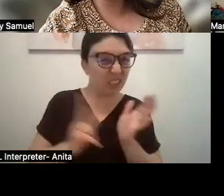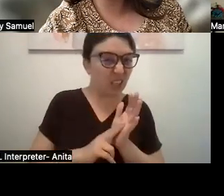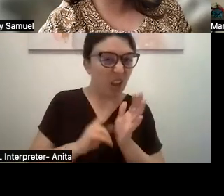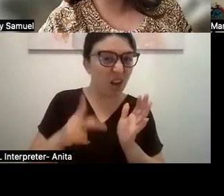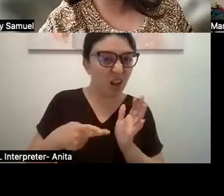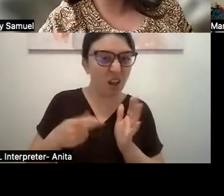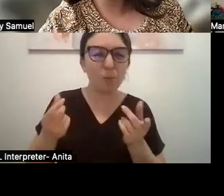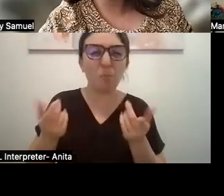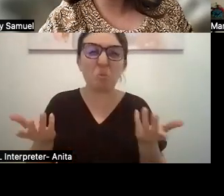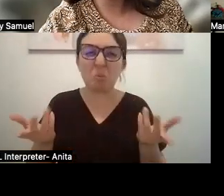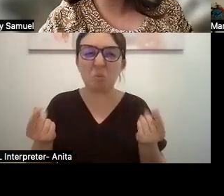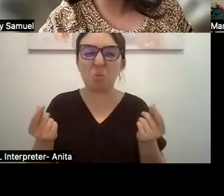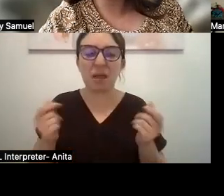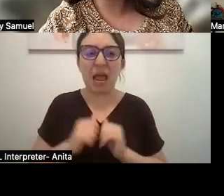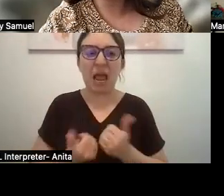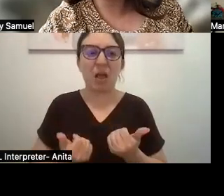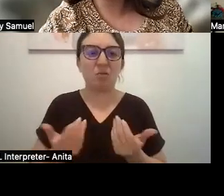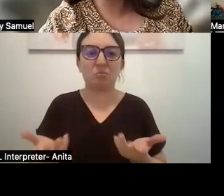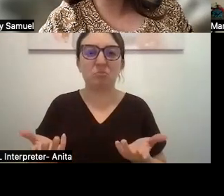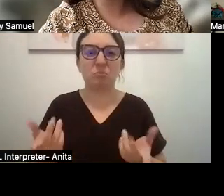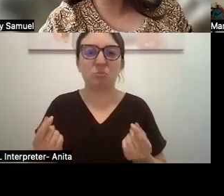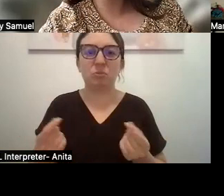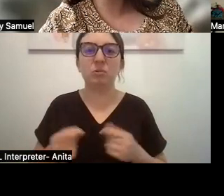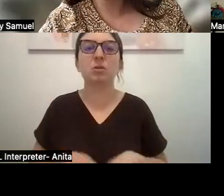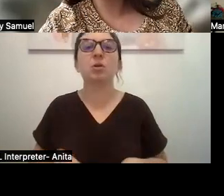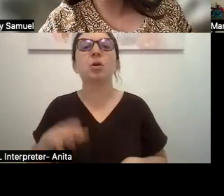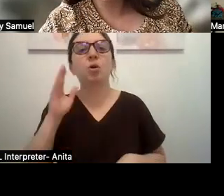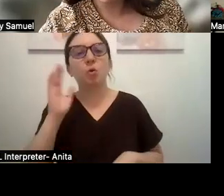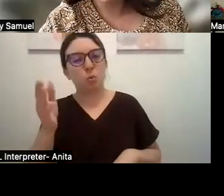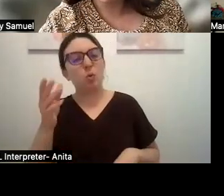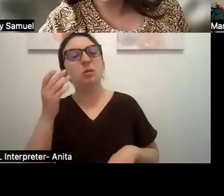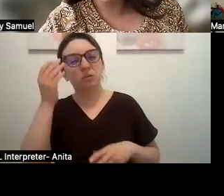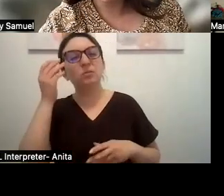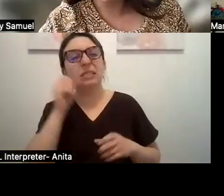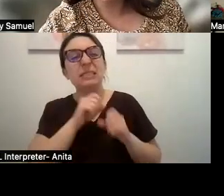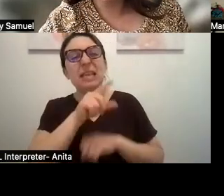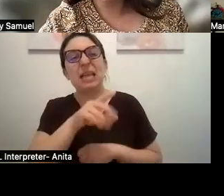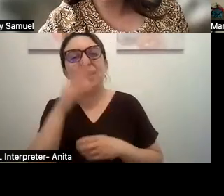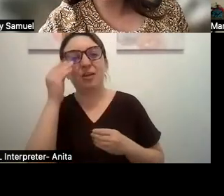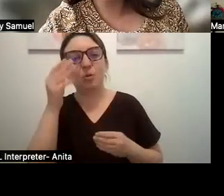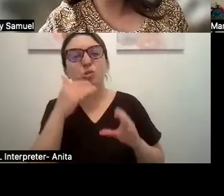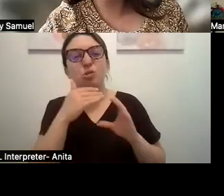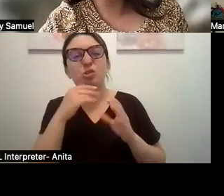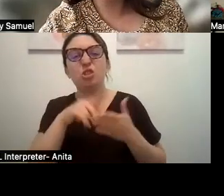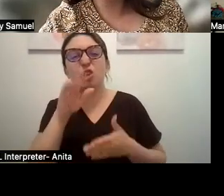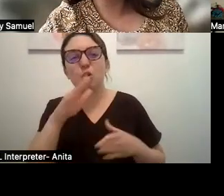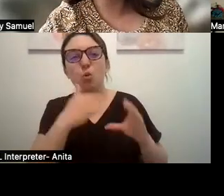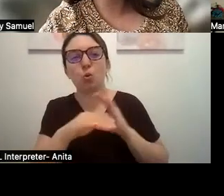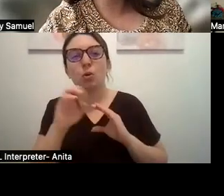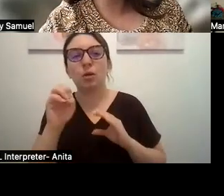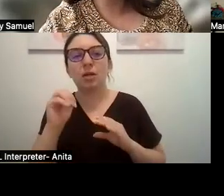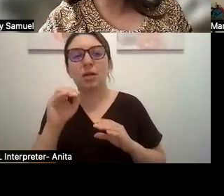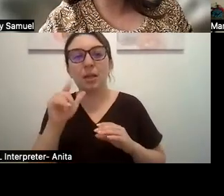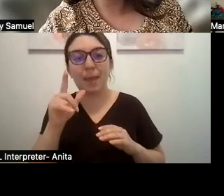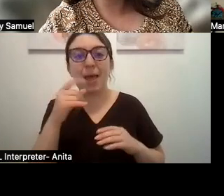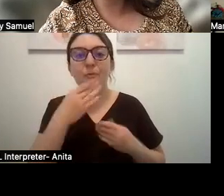is more later? Yeah, we will send you information. So just check your email through the summer, and you will be given a time